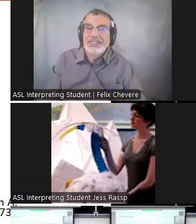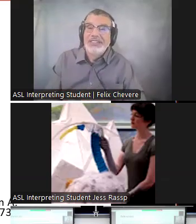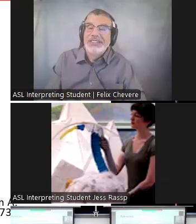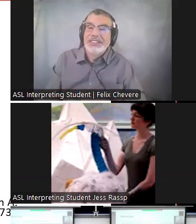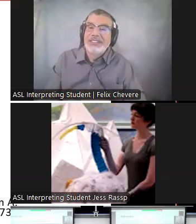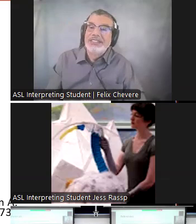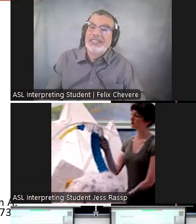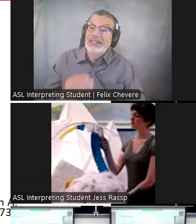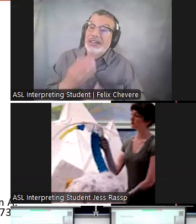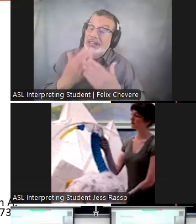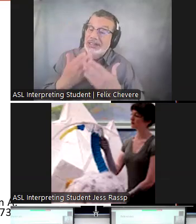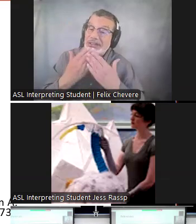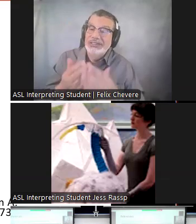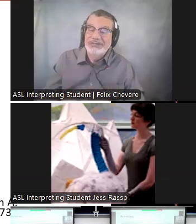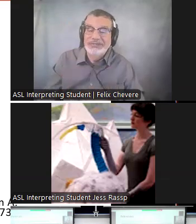Very good.